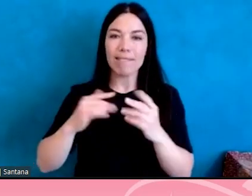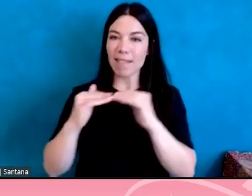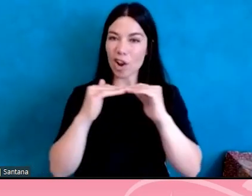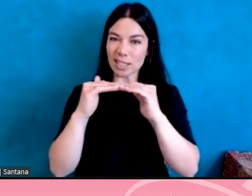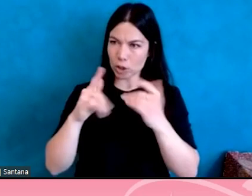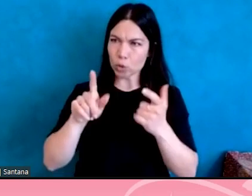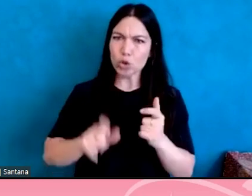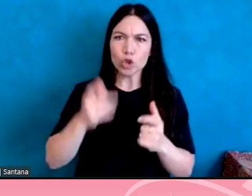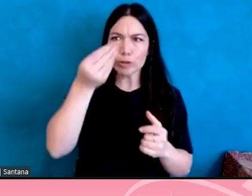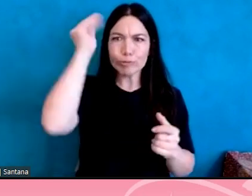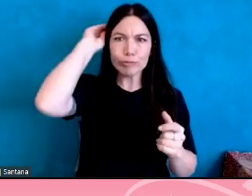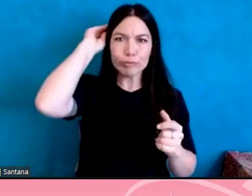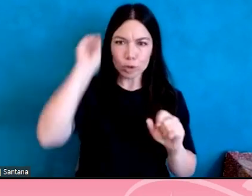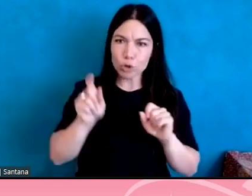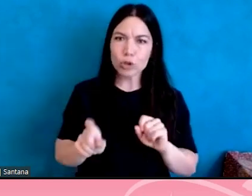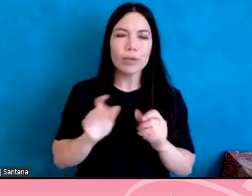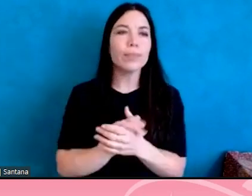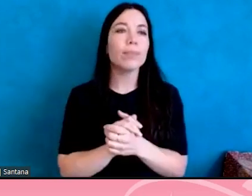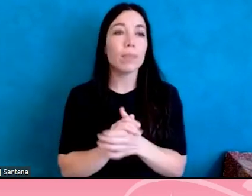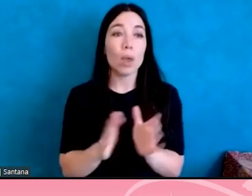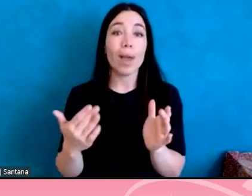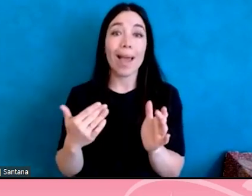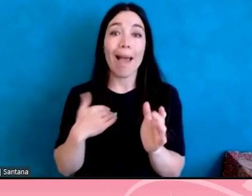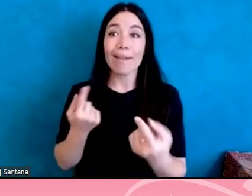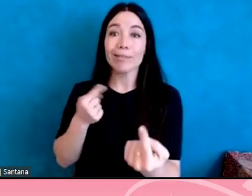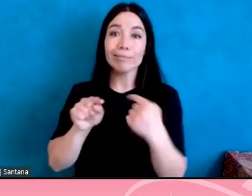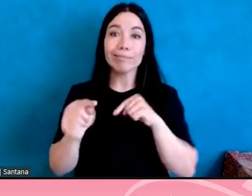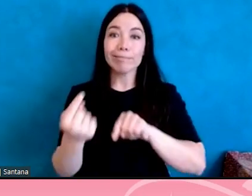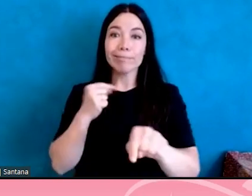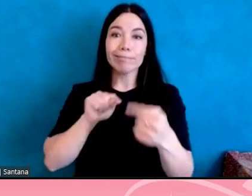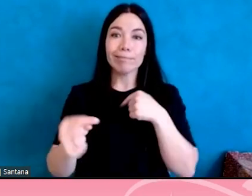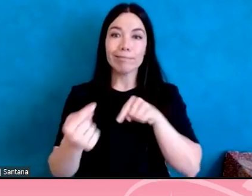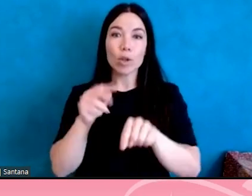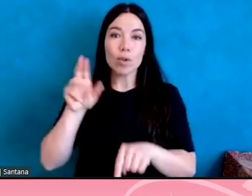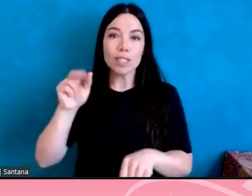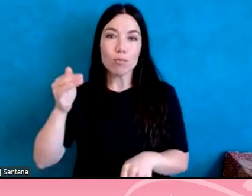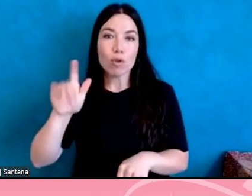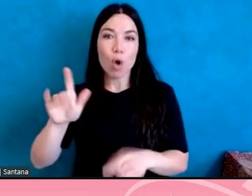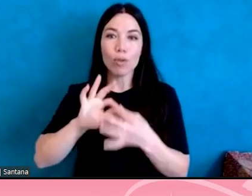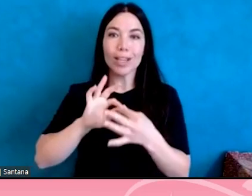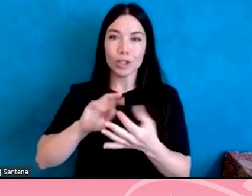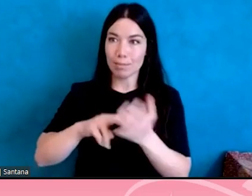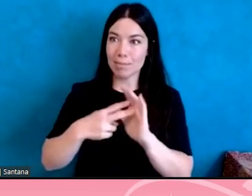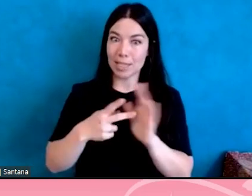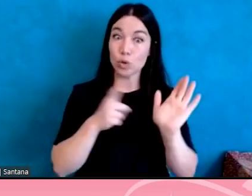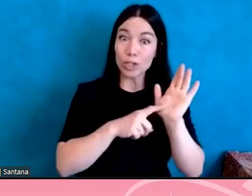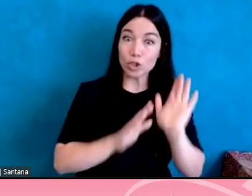We have a reciprocal relationship where both researchers and the community derive value.